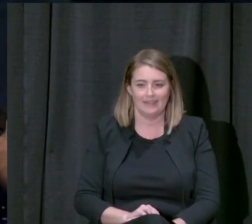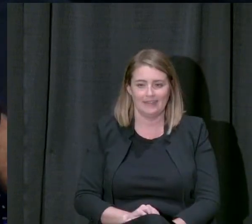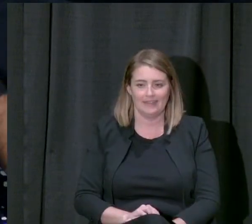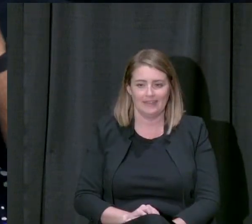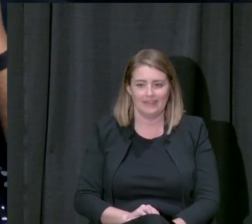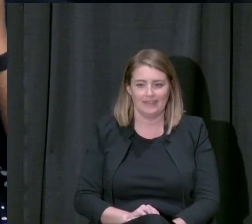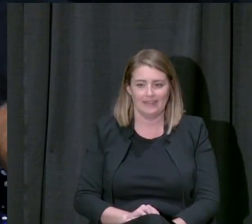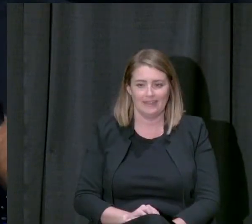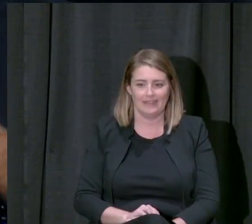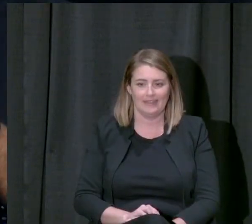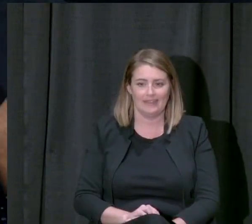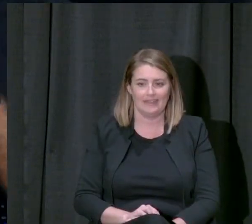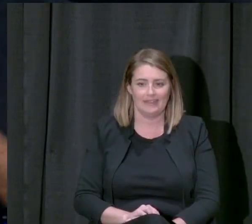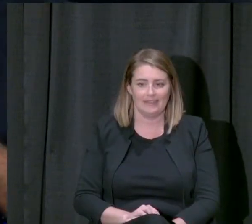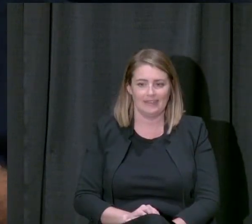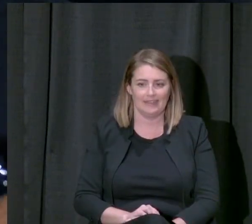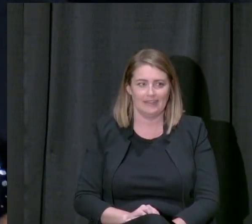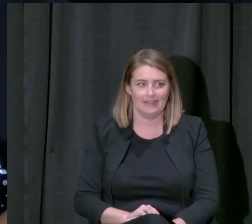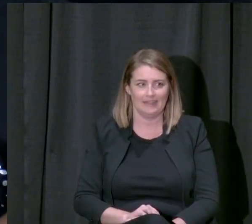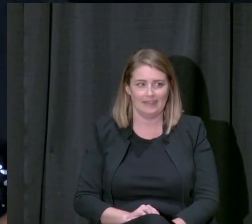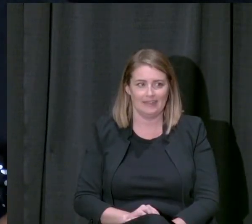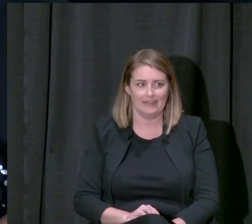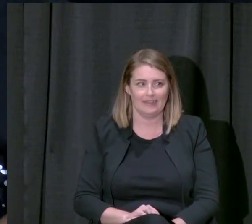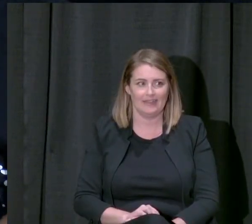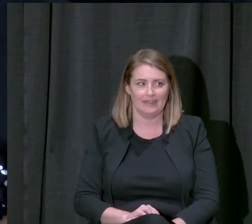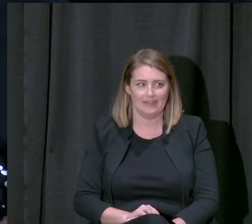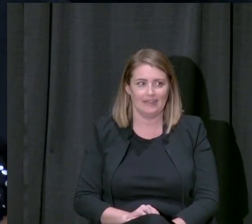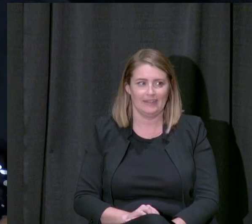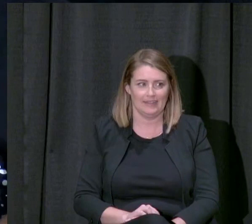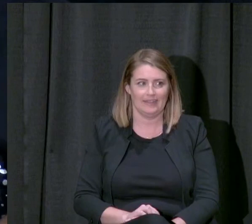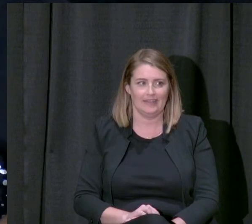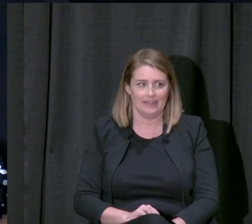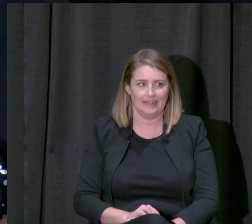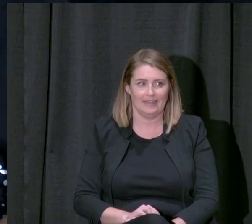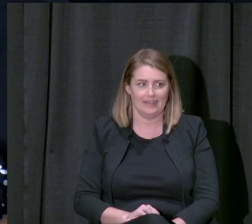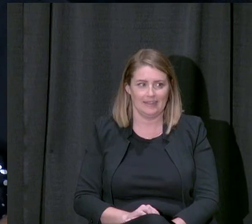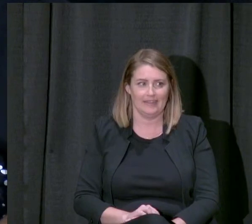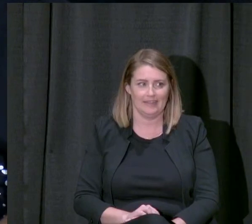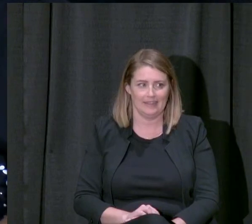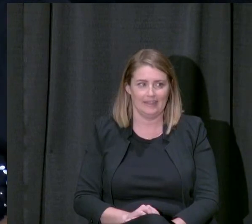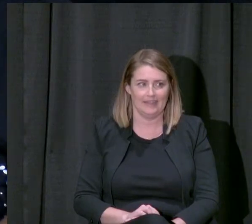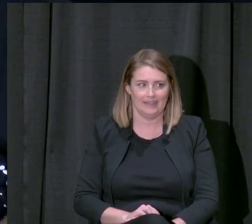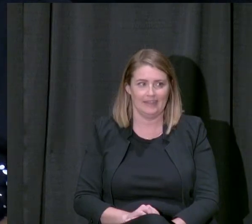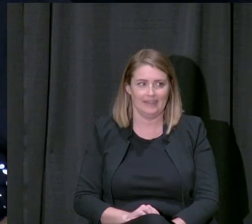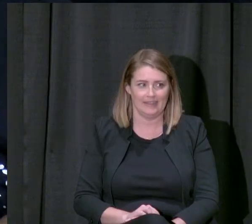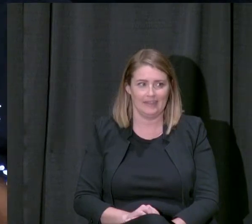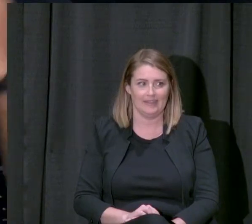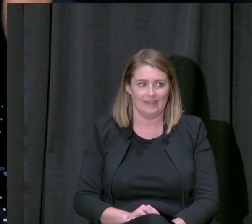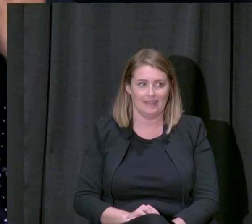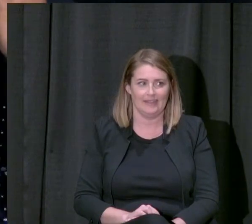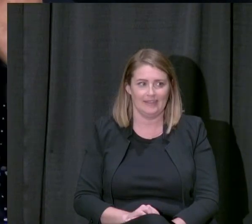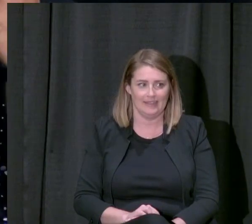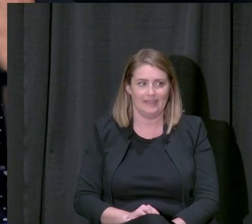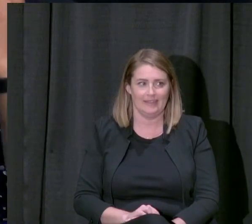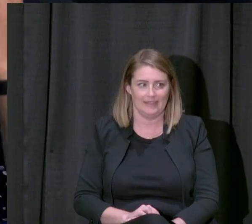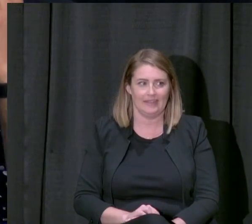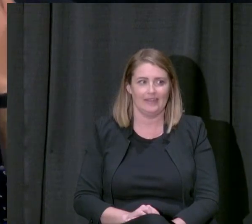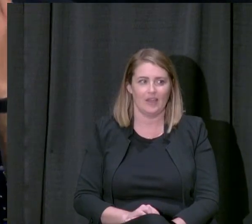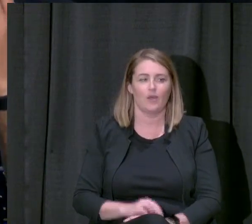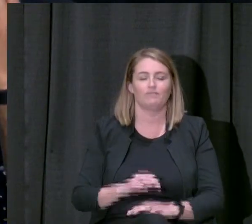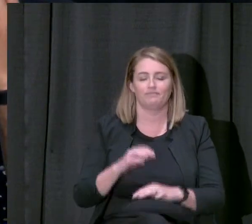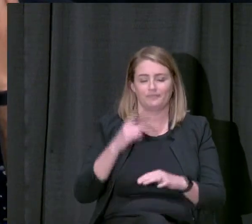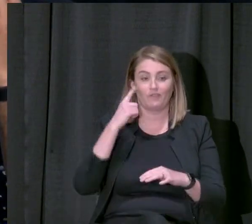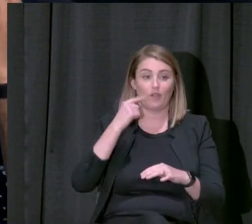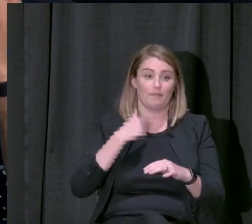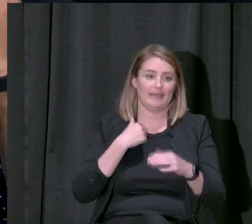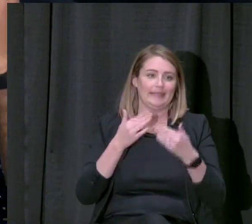to orient your head and to look at things and able to and have the ability to capture it. So these glasses are